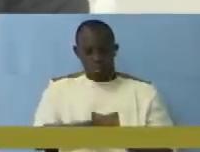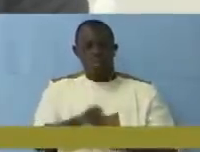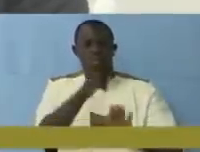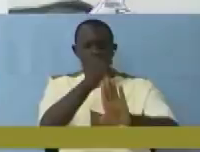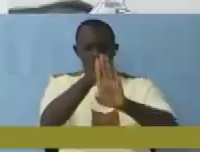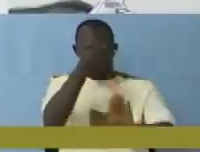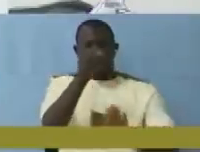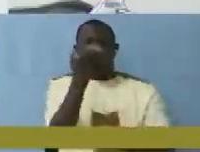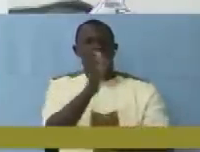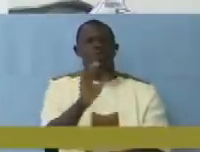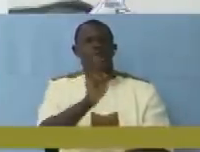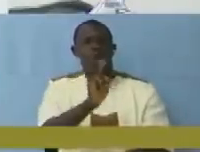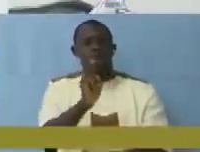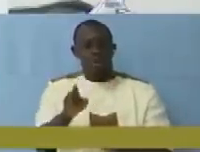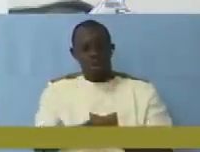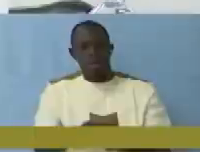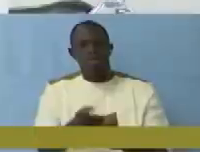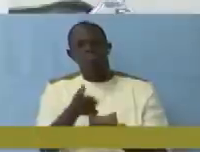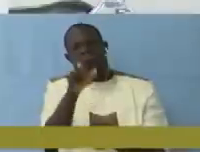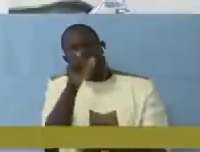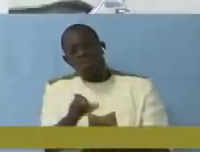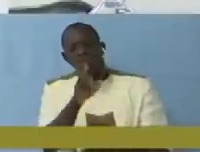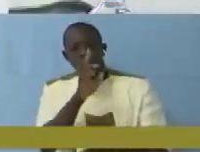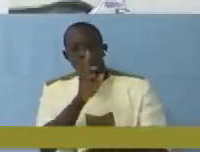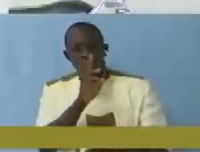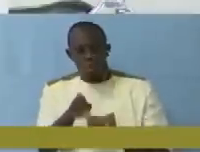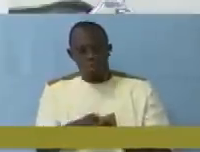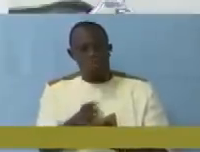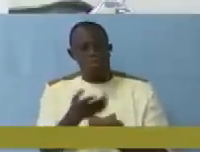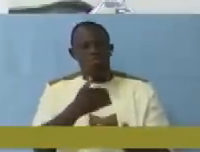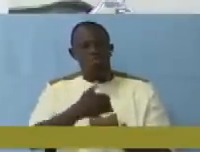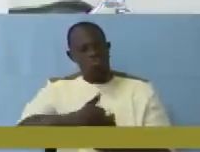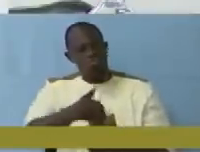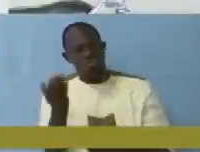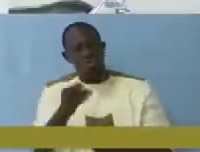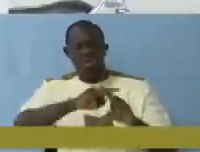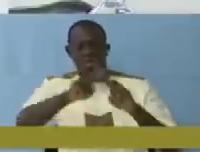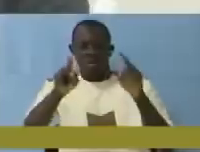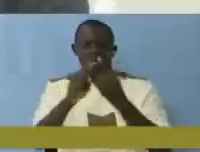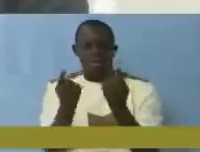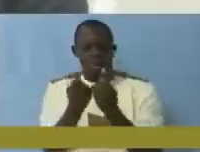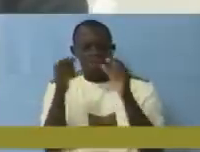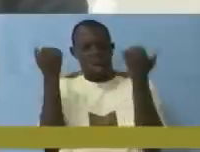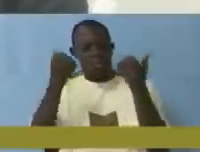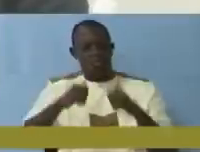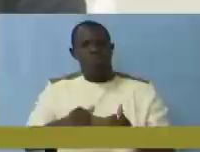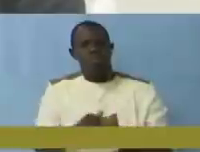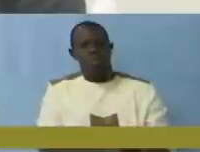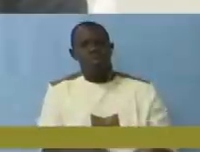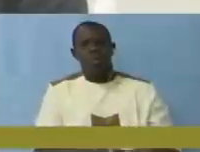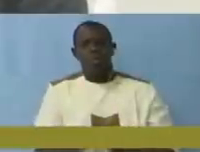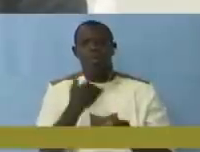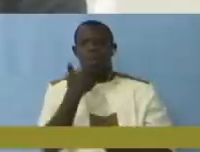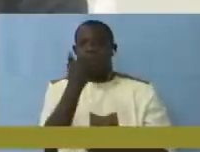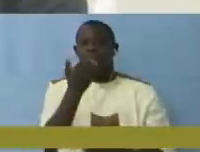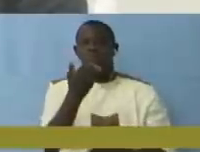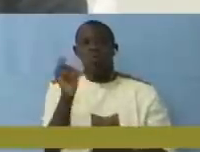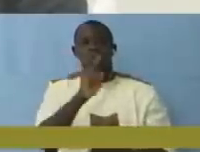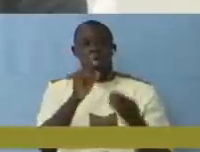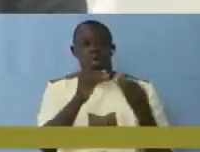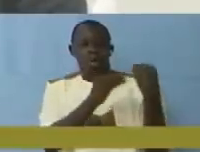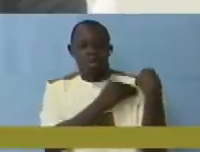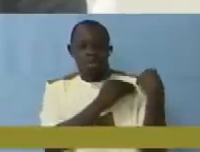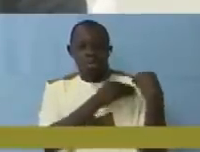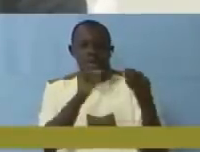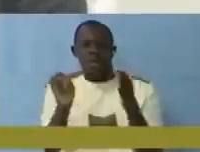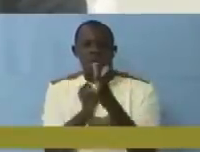counter experience. What was the responsibility of the investigation unit? Bunda